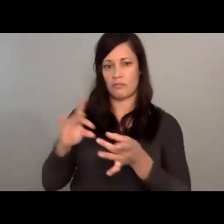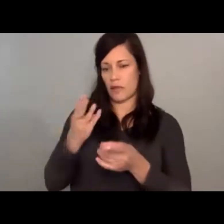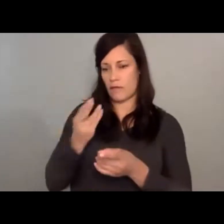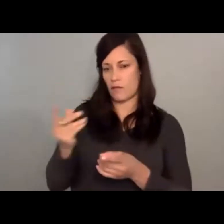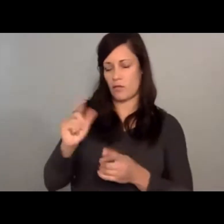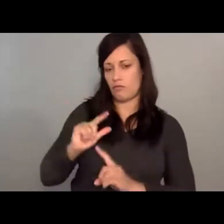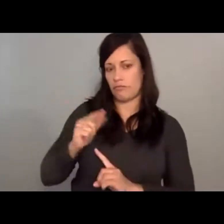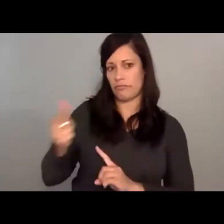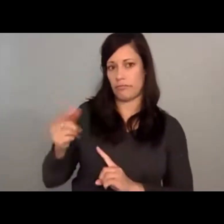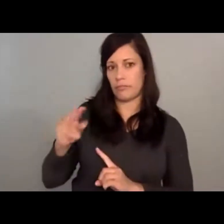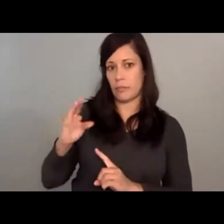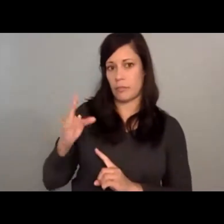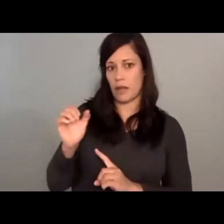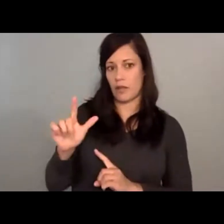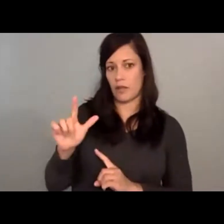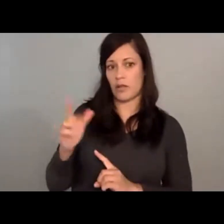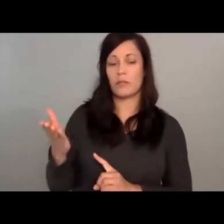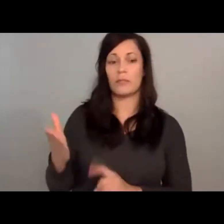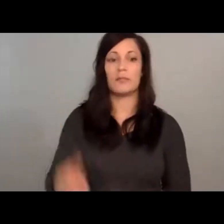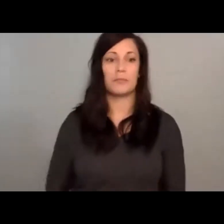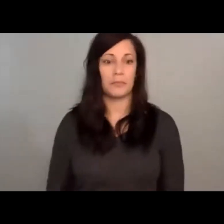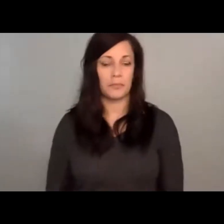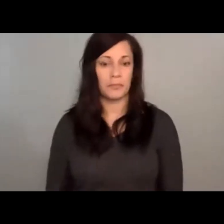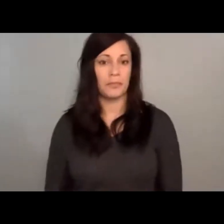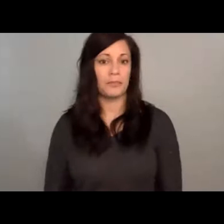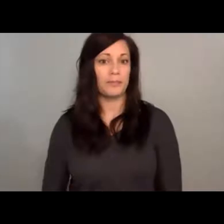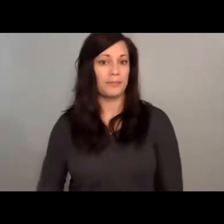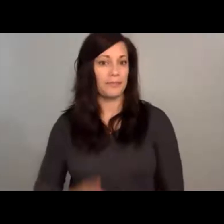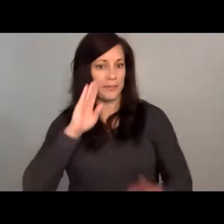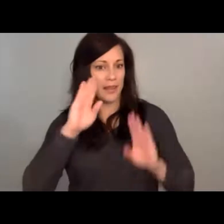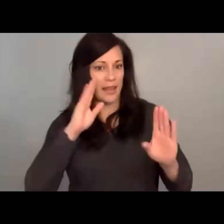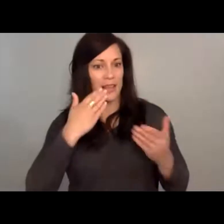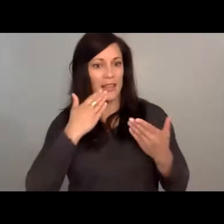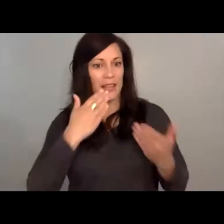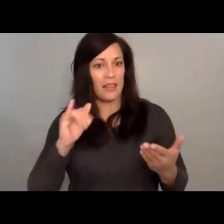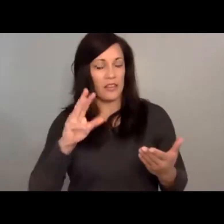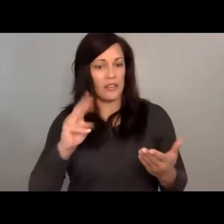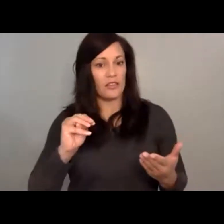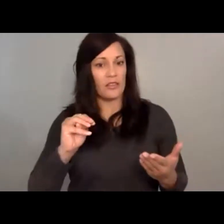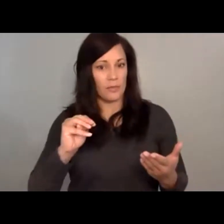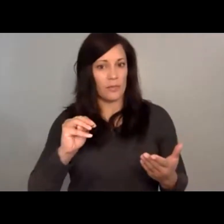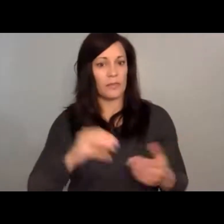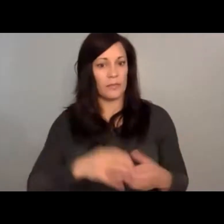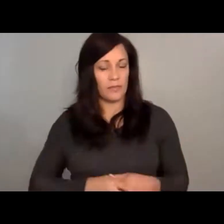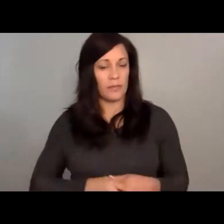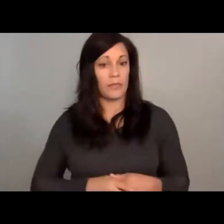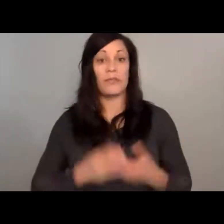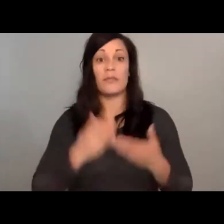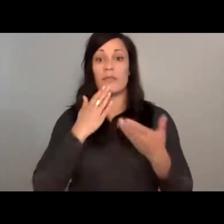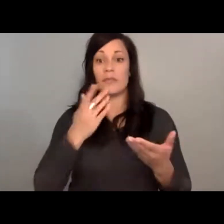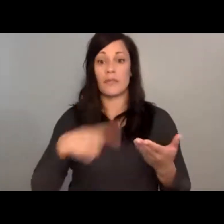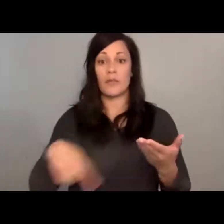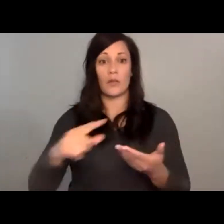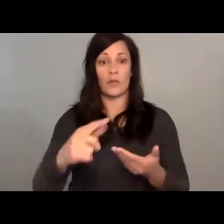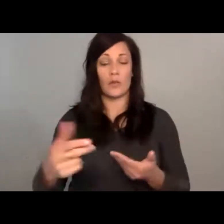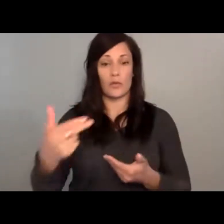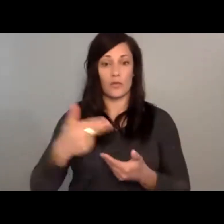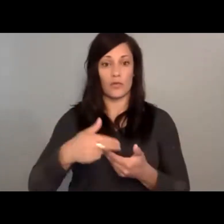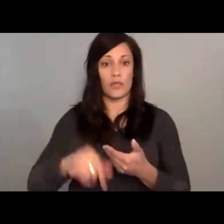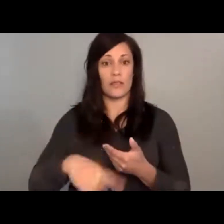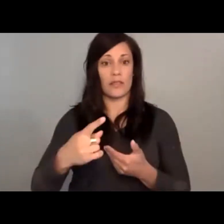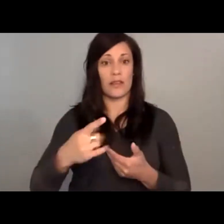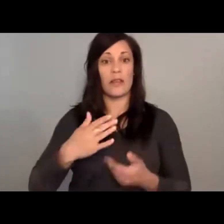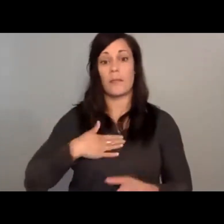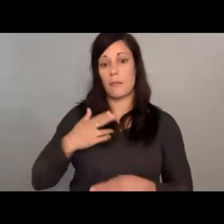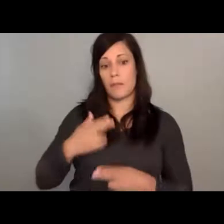So Michael, the floor is yours. Hey, thanks, Jim. So thank you all for joining us today. My